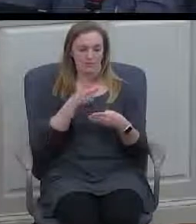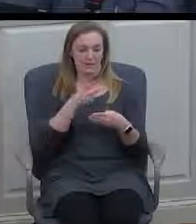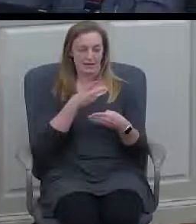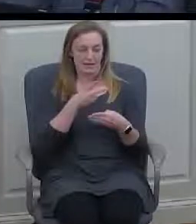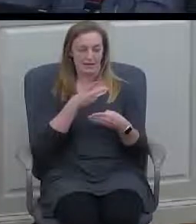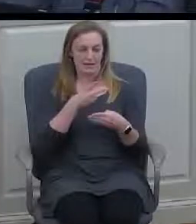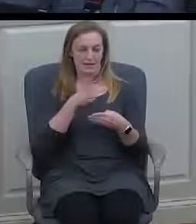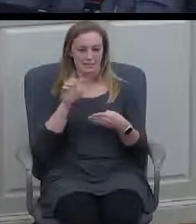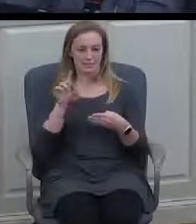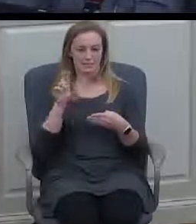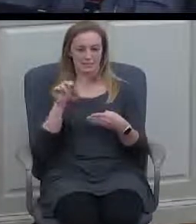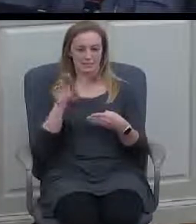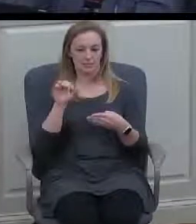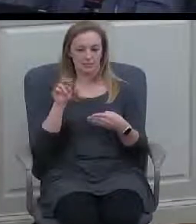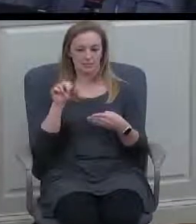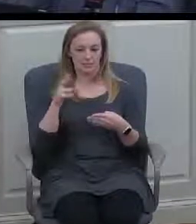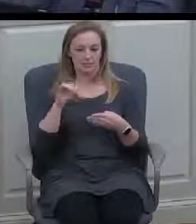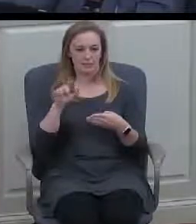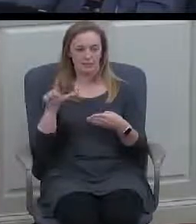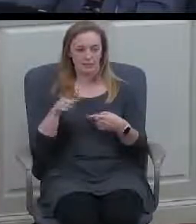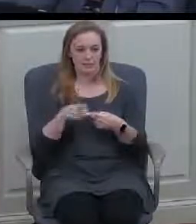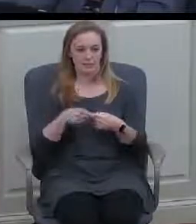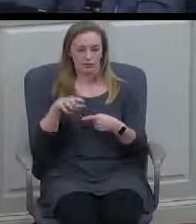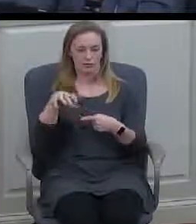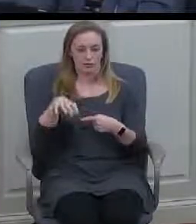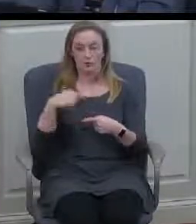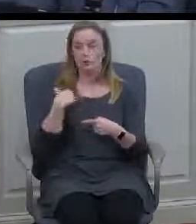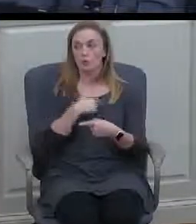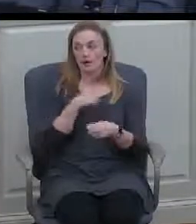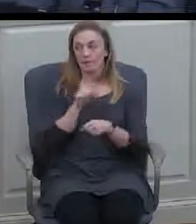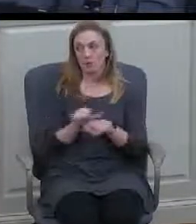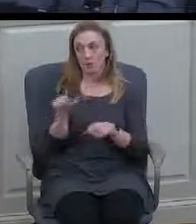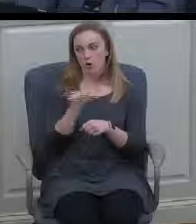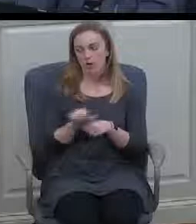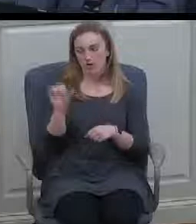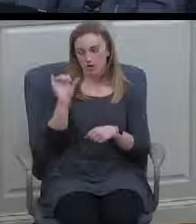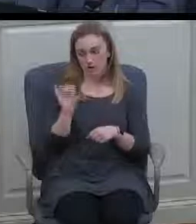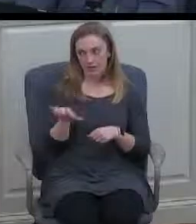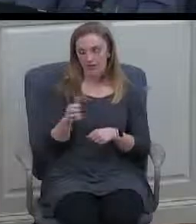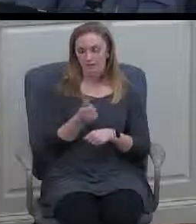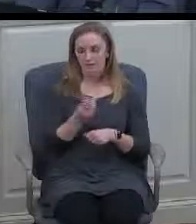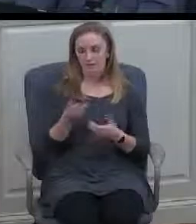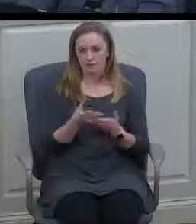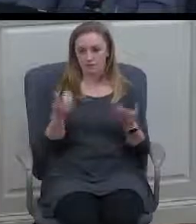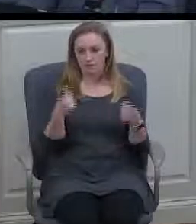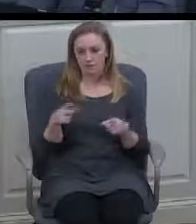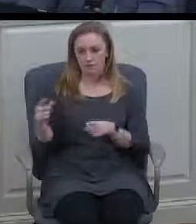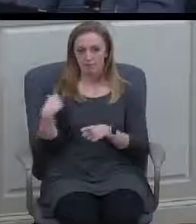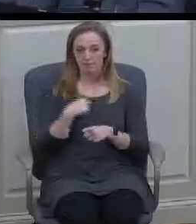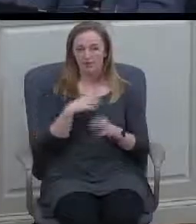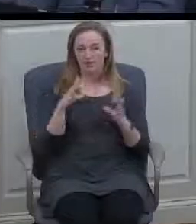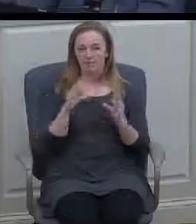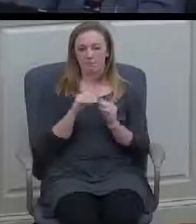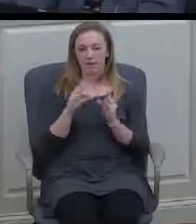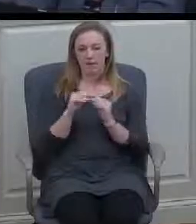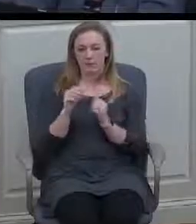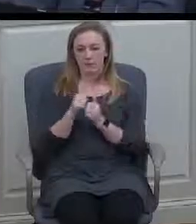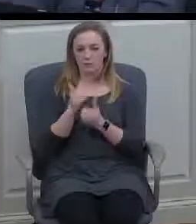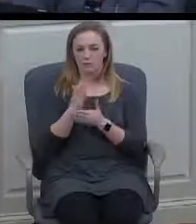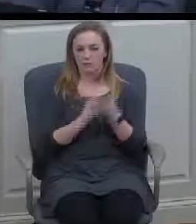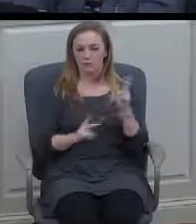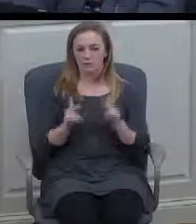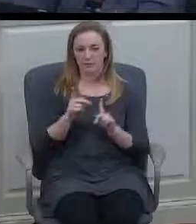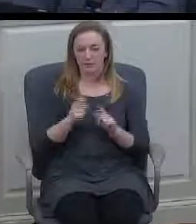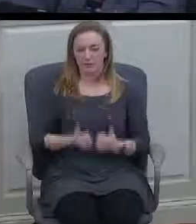and Duncan Hill. We have been working on that, and there's several things happening. We met with a couple of the people from